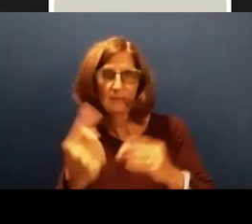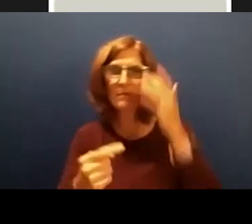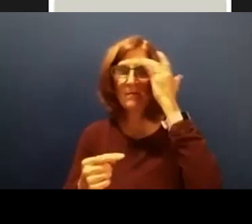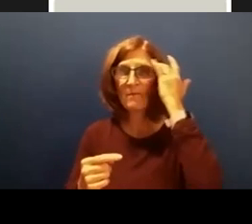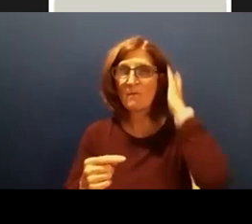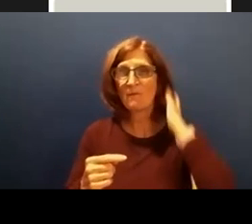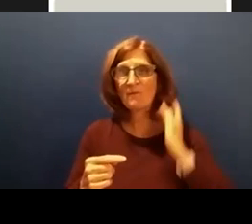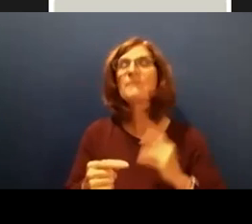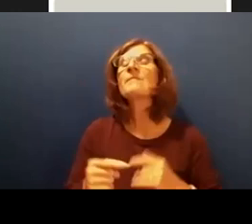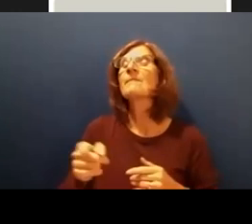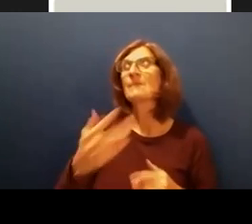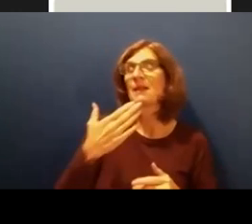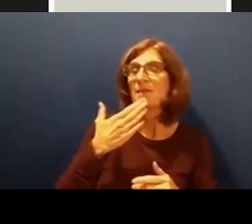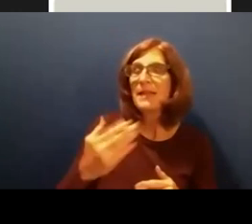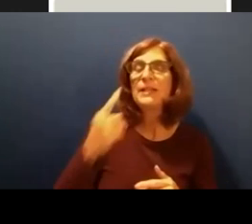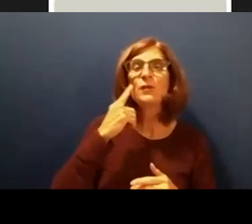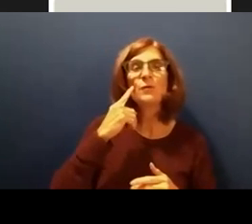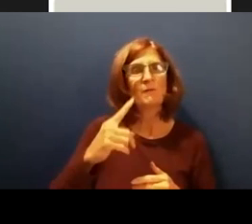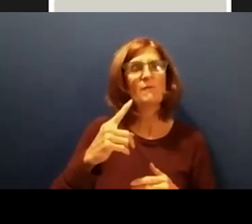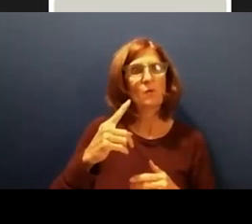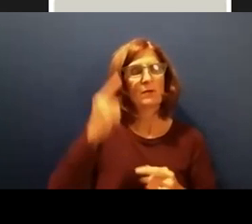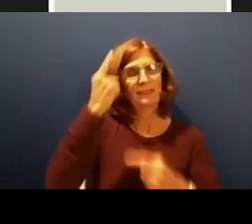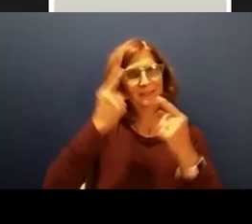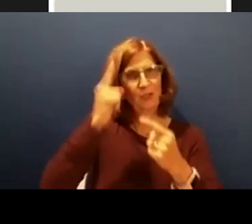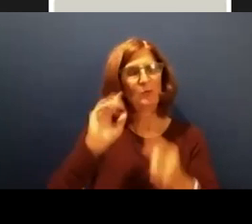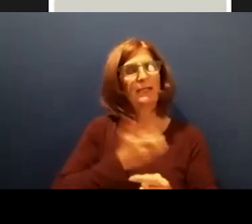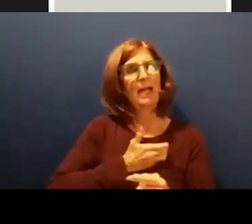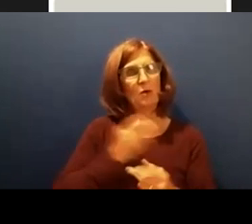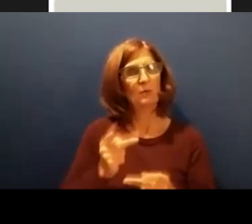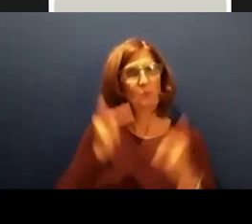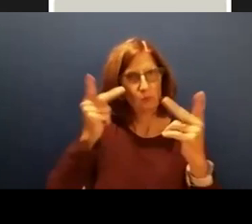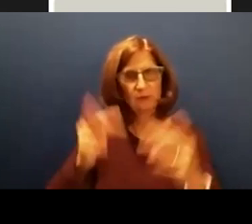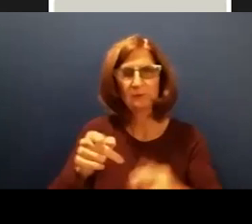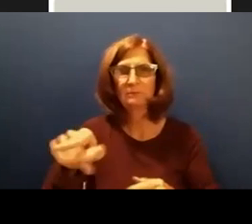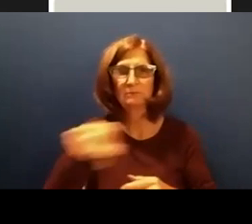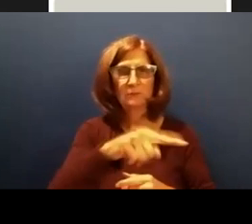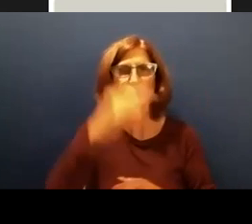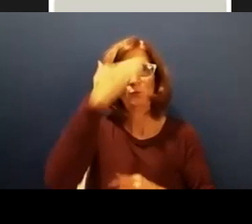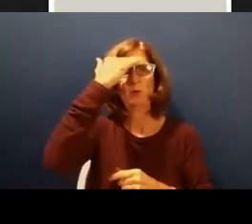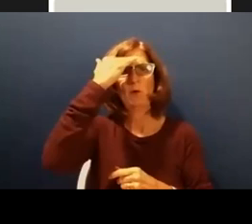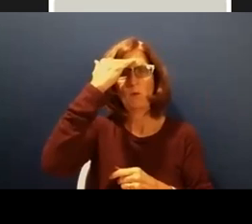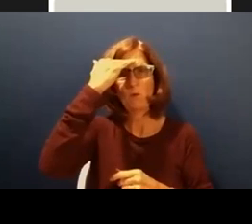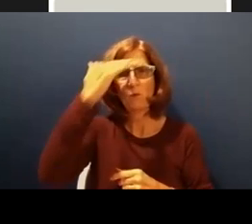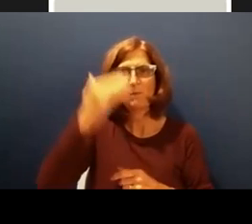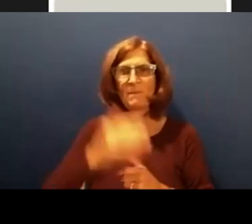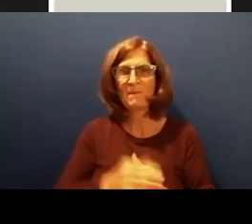Thank you for considering this project today. As you all know, this is the catalyst for